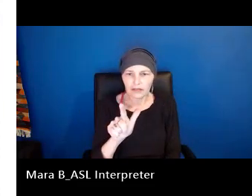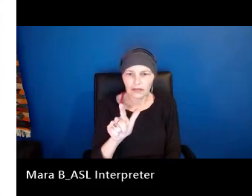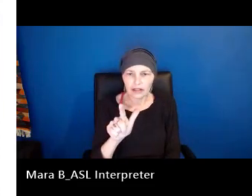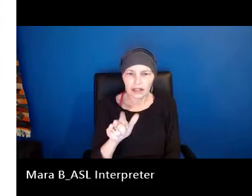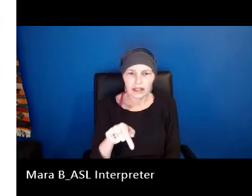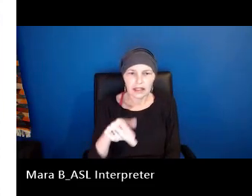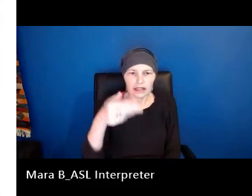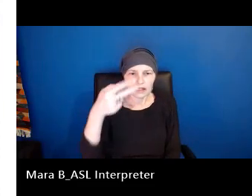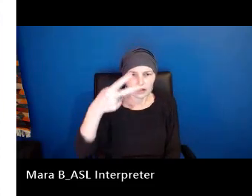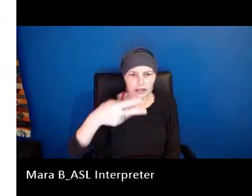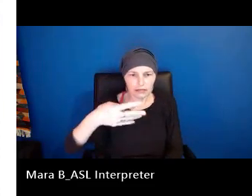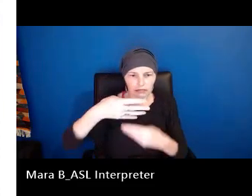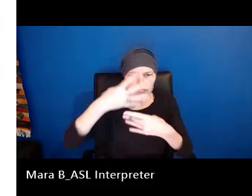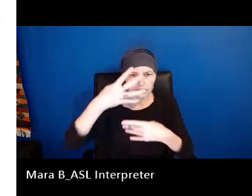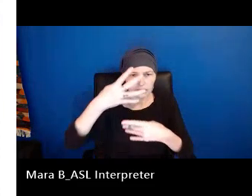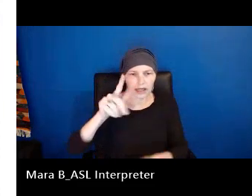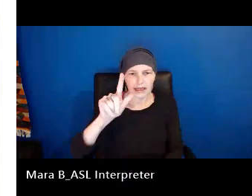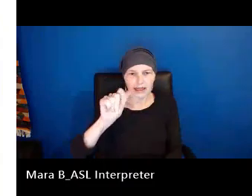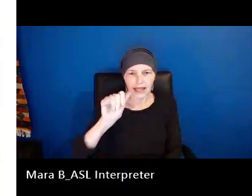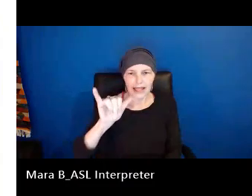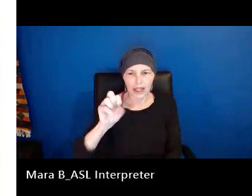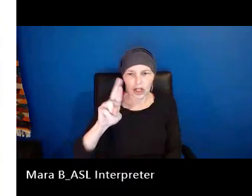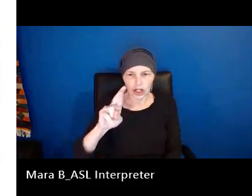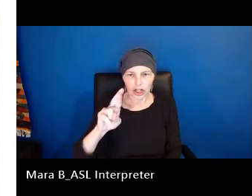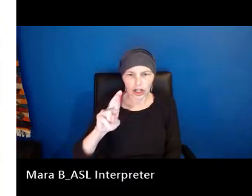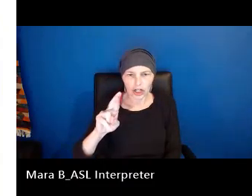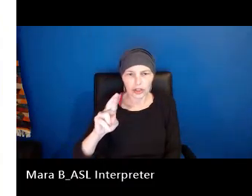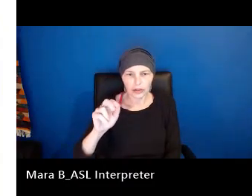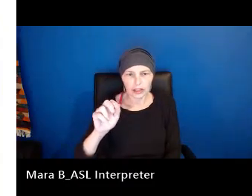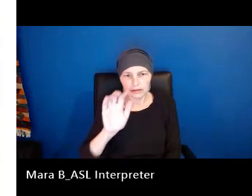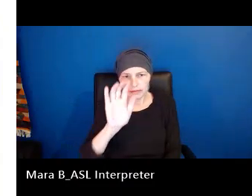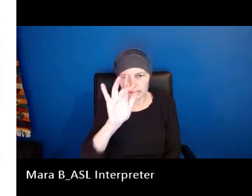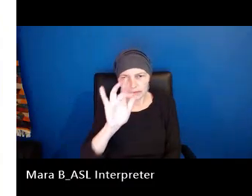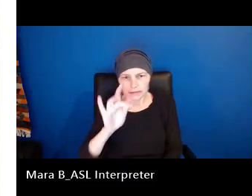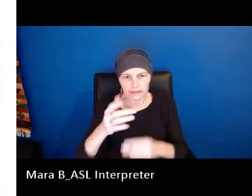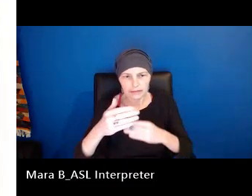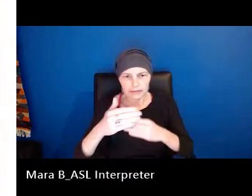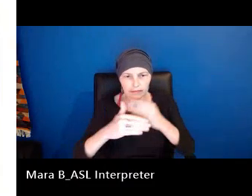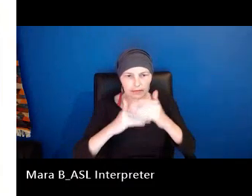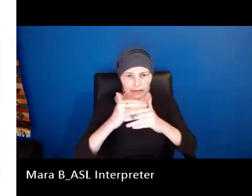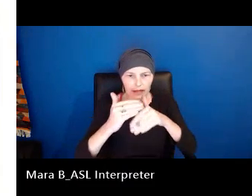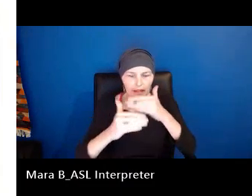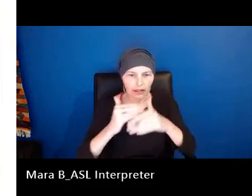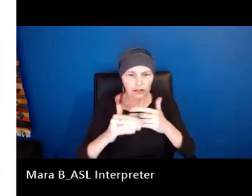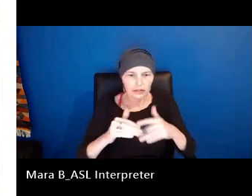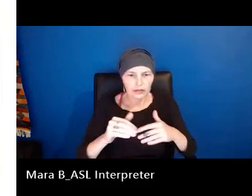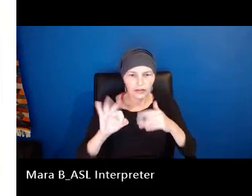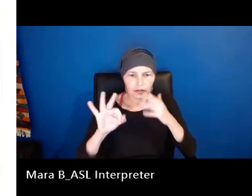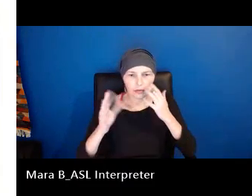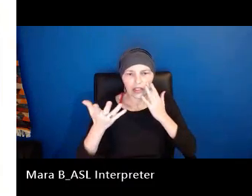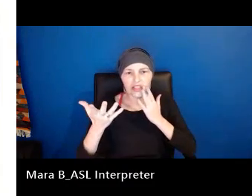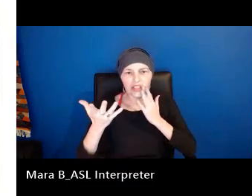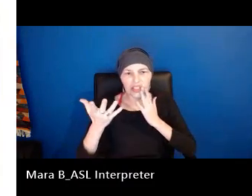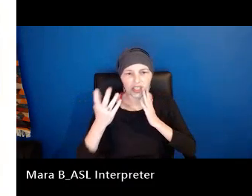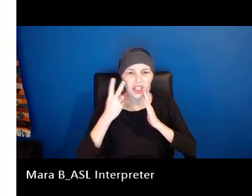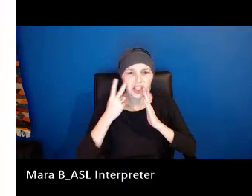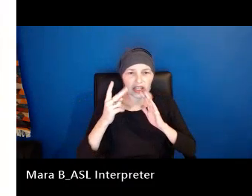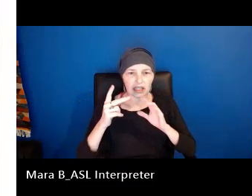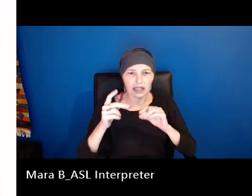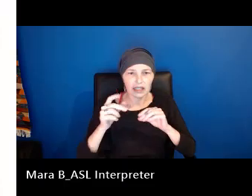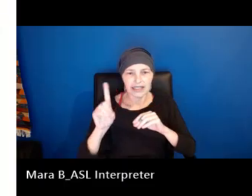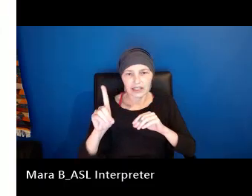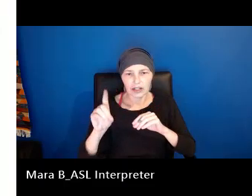list that you can toggle on and off. If you want to see the priority neighborhood decarbonization zones, you will need to go in and make